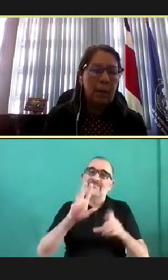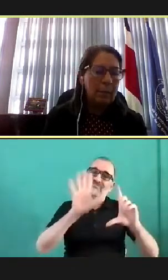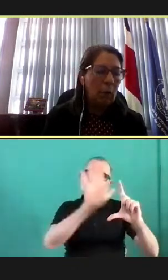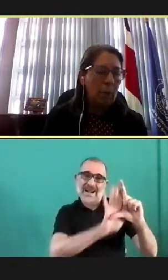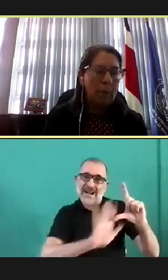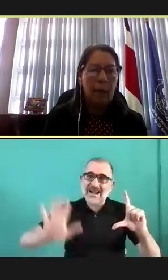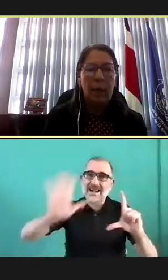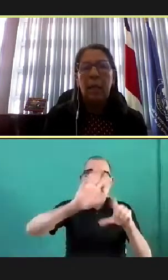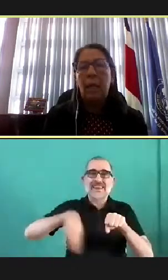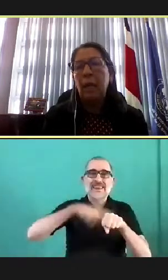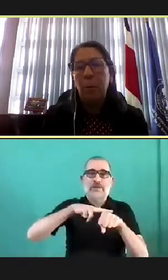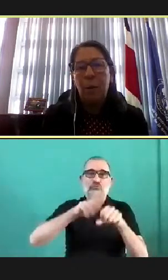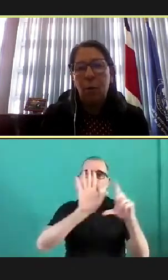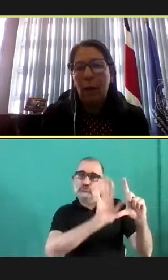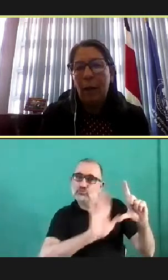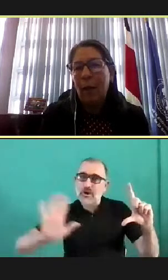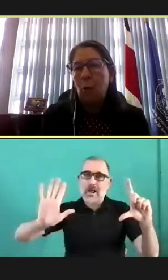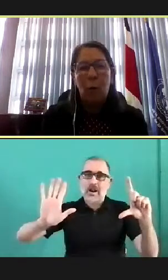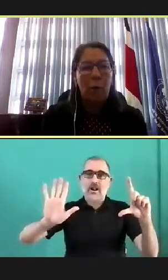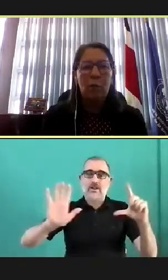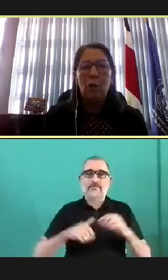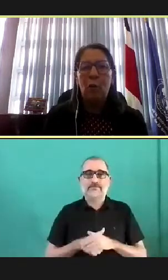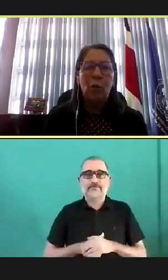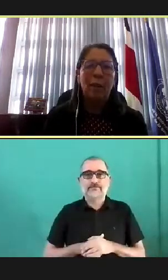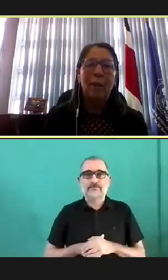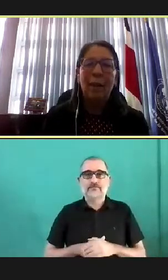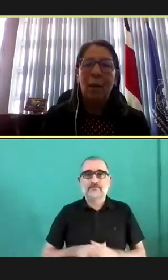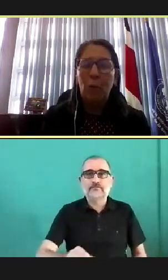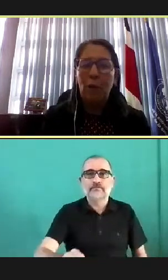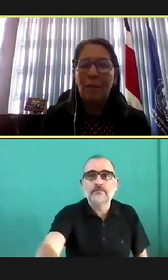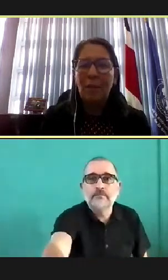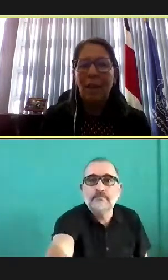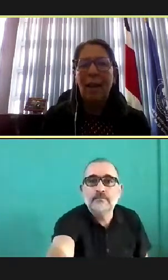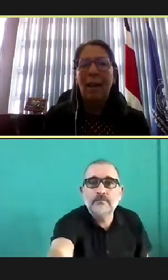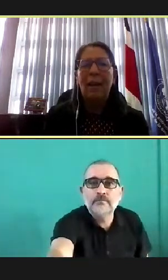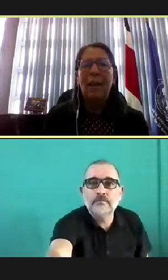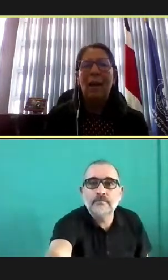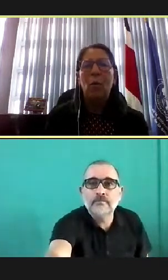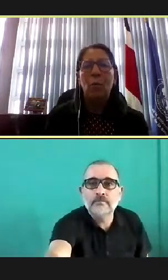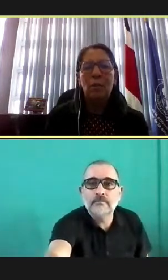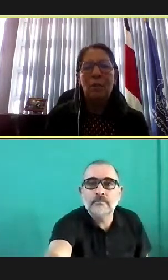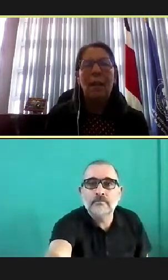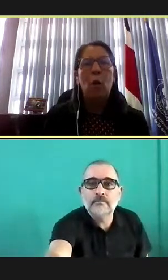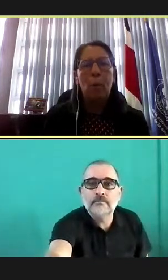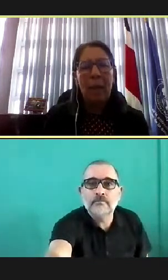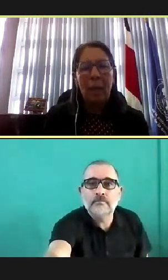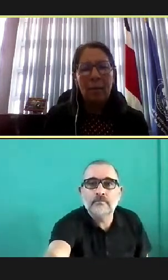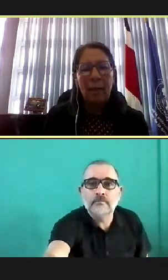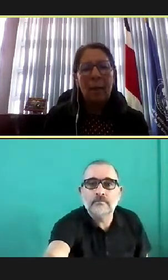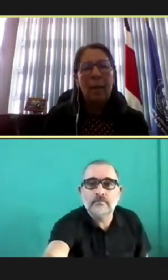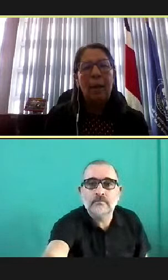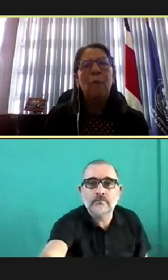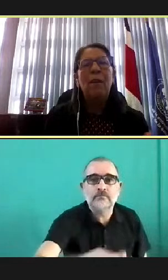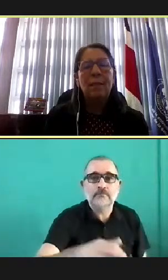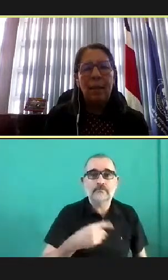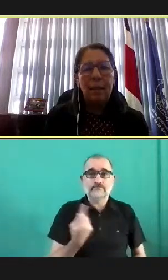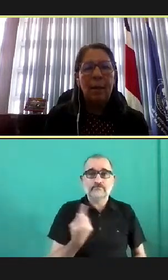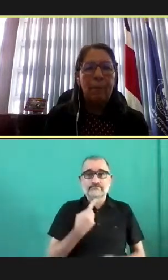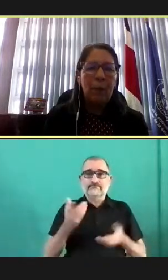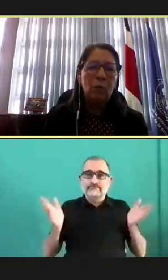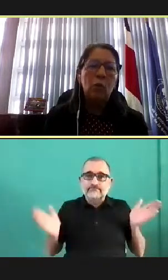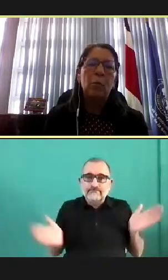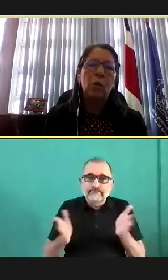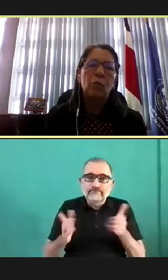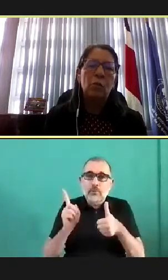counts, we need to include mental health priorities as well, and not just overall health